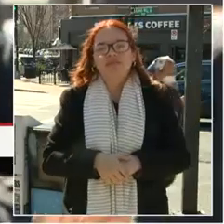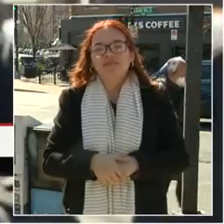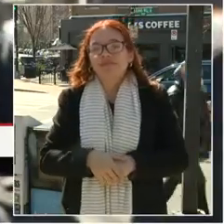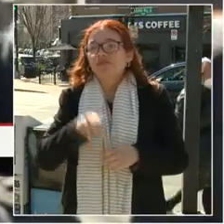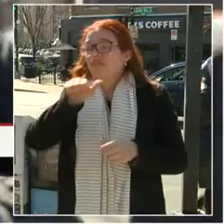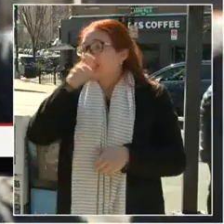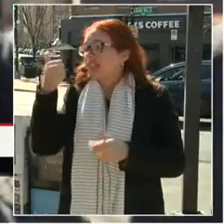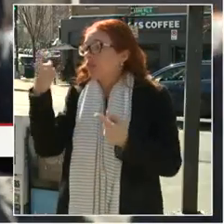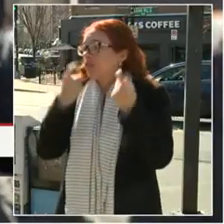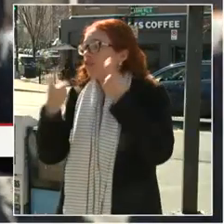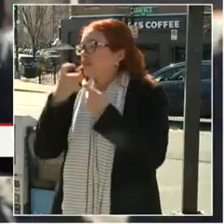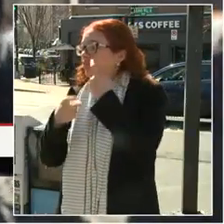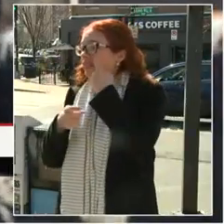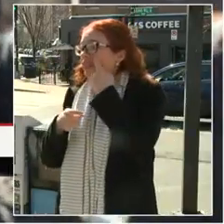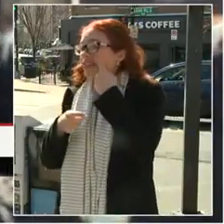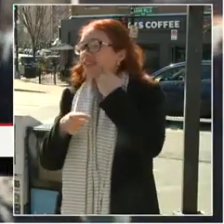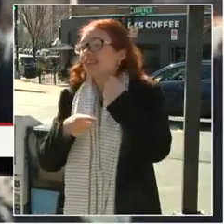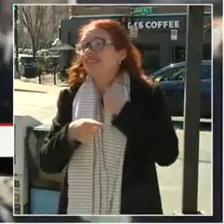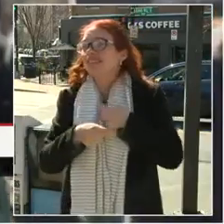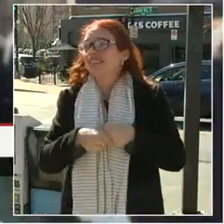questions?